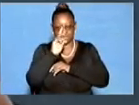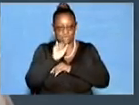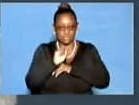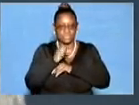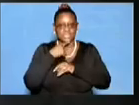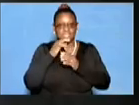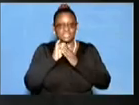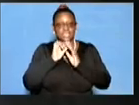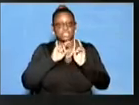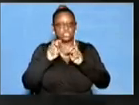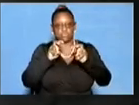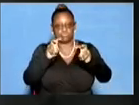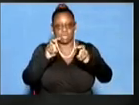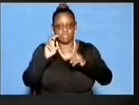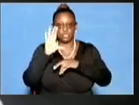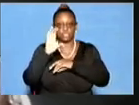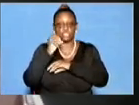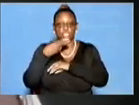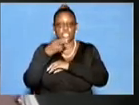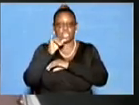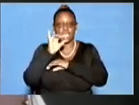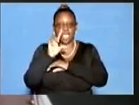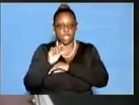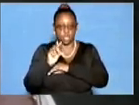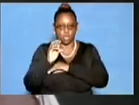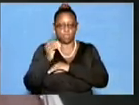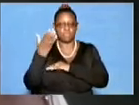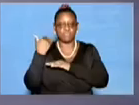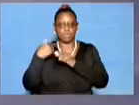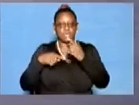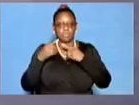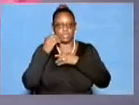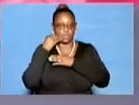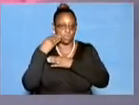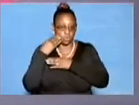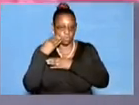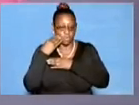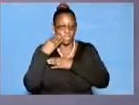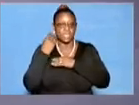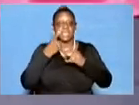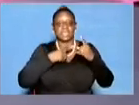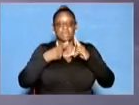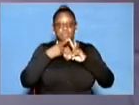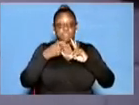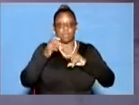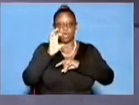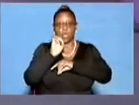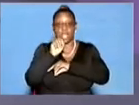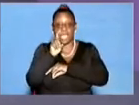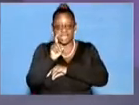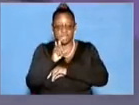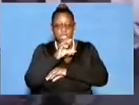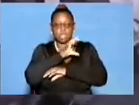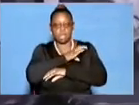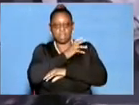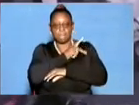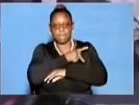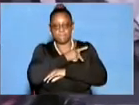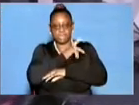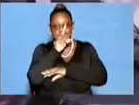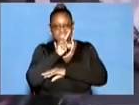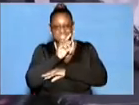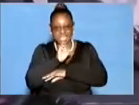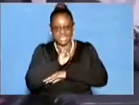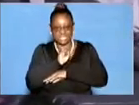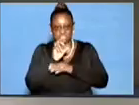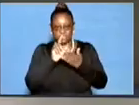to travel to Chicago on official duty before returning home. Reporting from Orlando, Florida, I'm Carla Palmer, ZNS